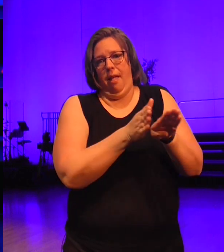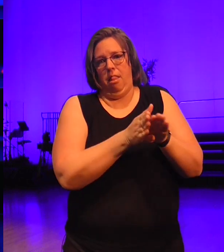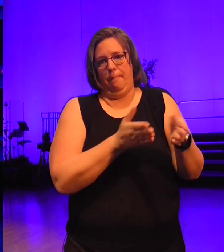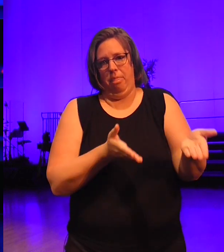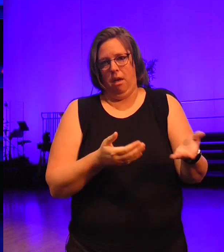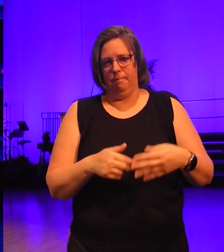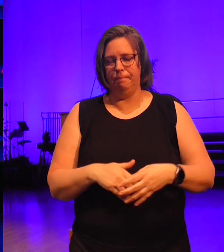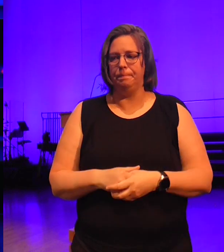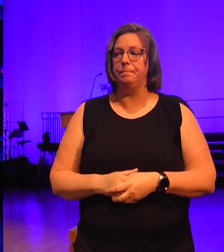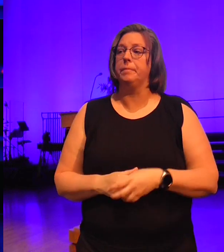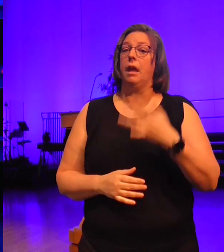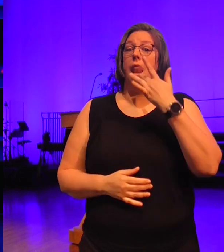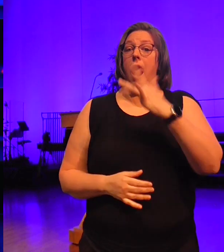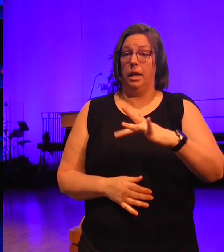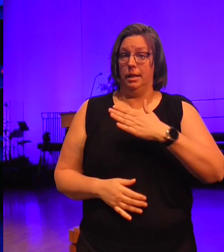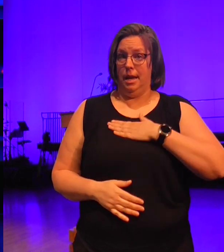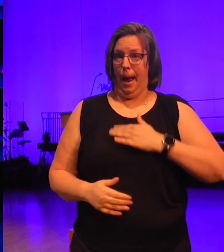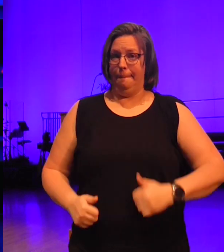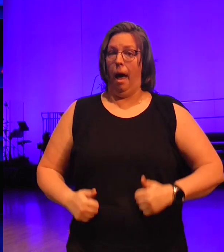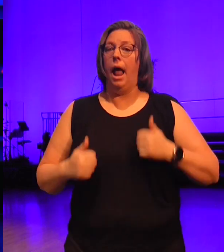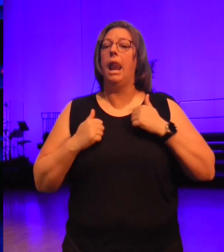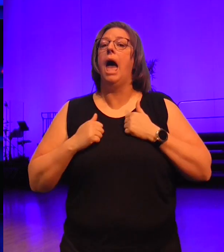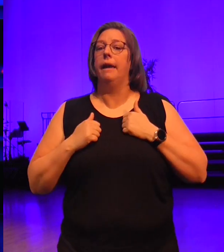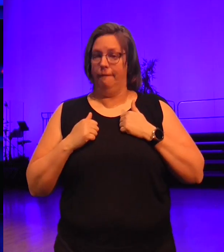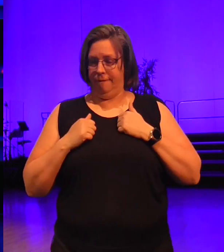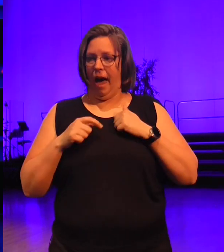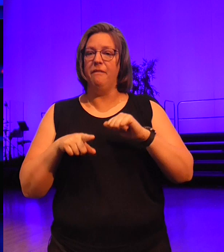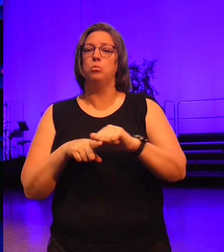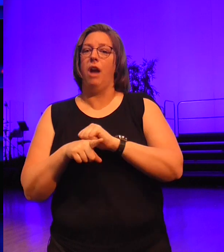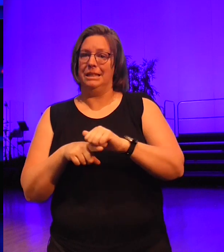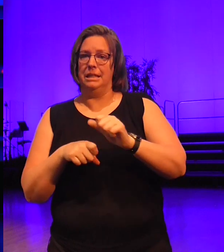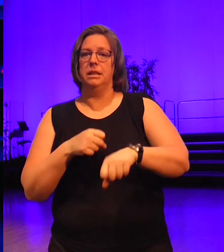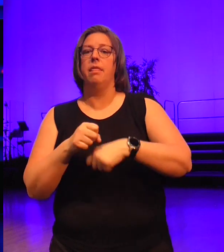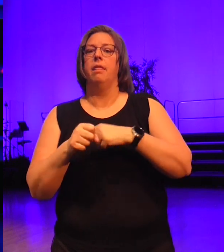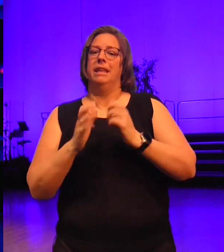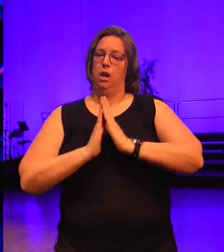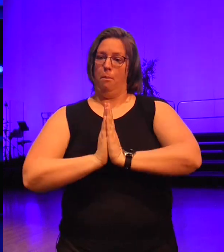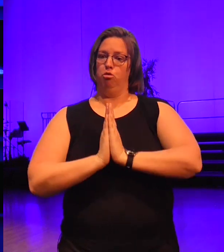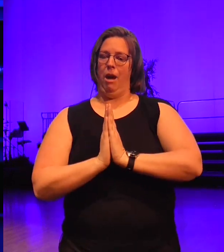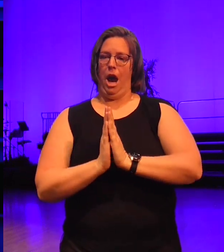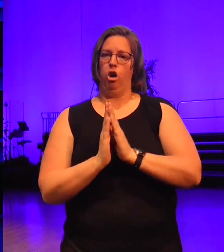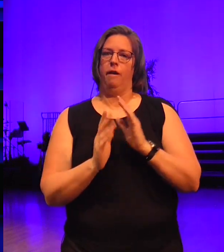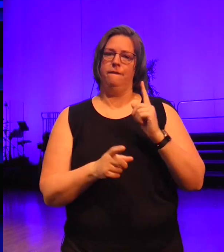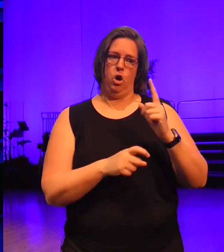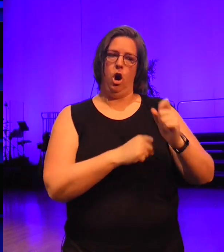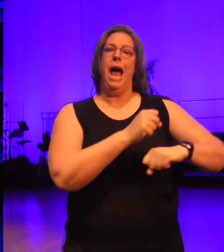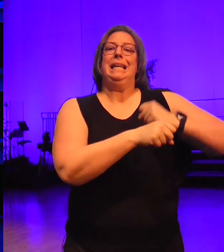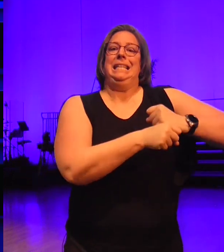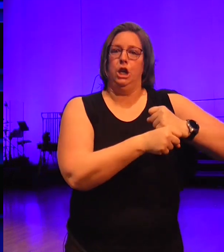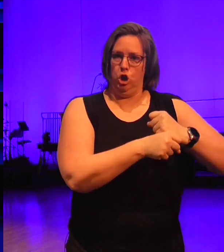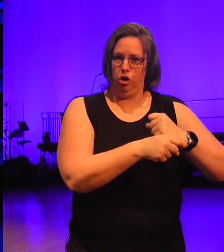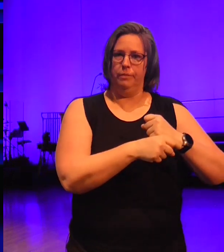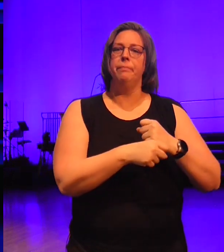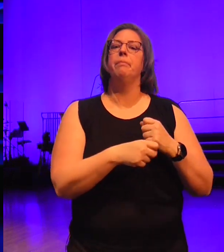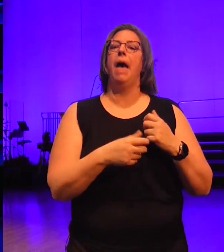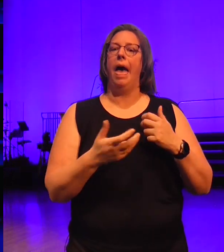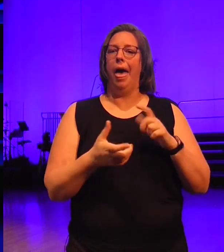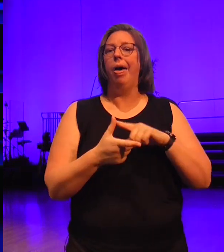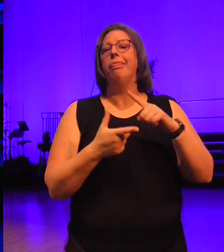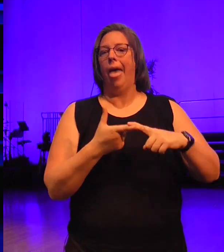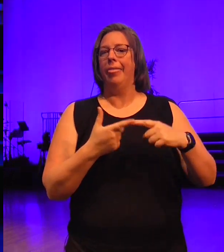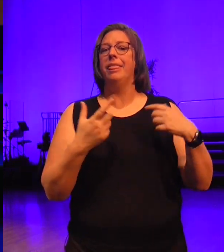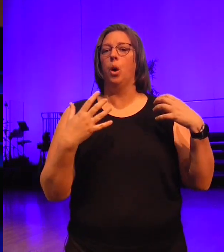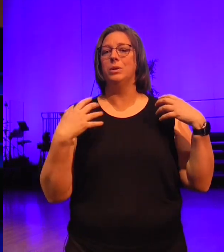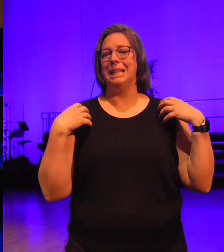my life, I practiced this prayer for over a year, and a life circumstance came up and there was some healing. And although there's